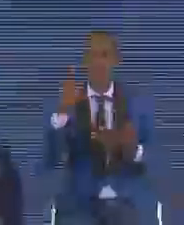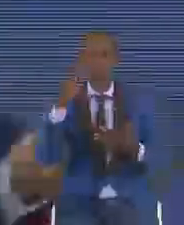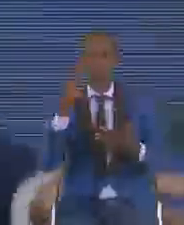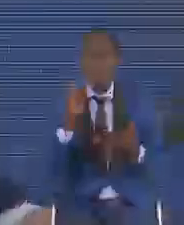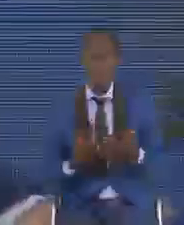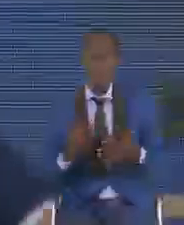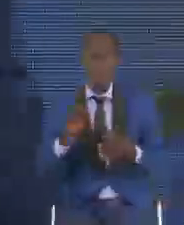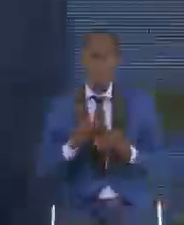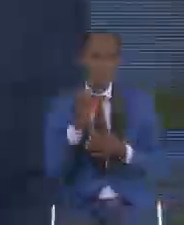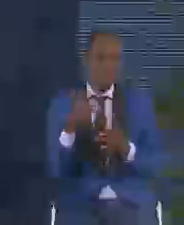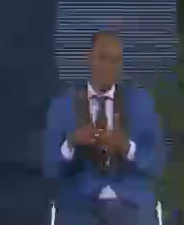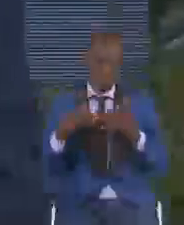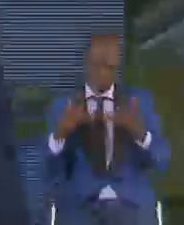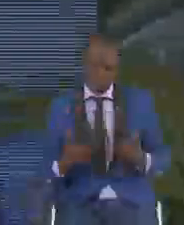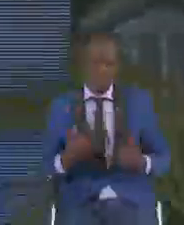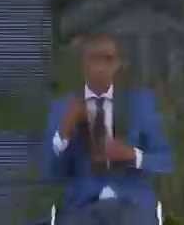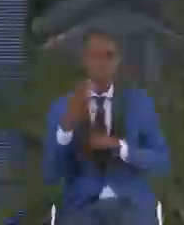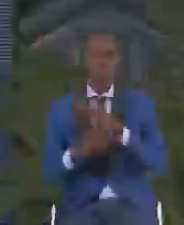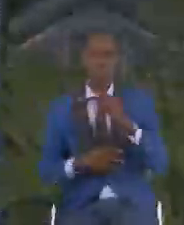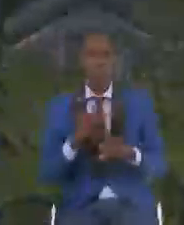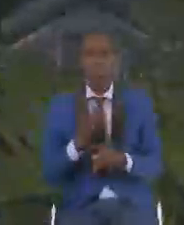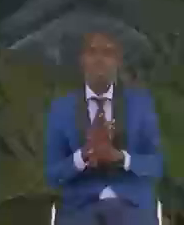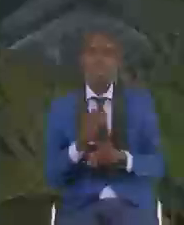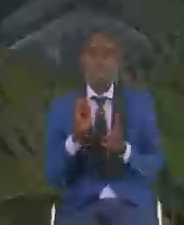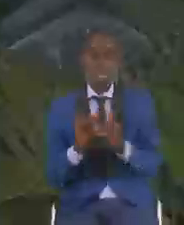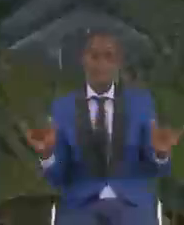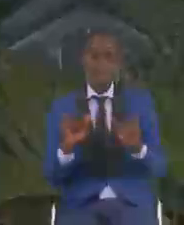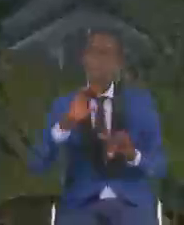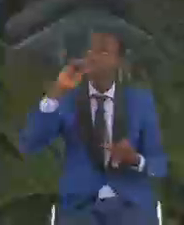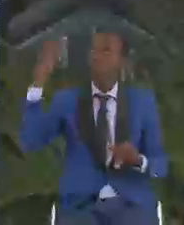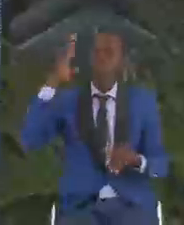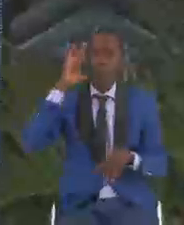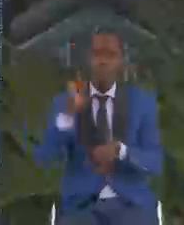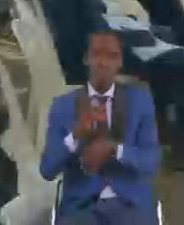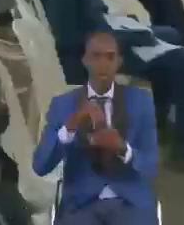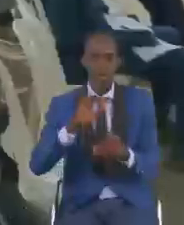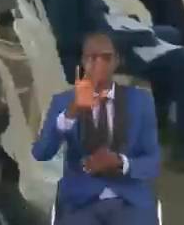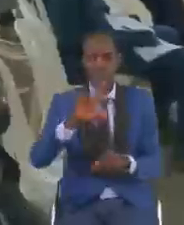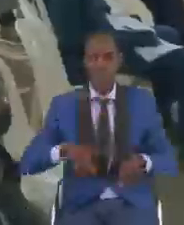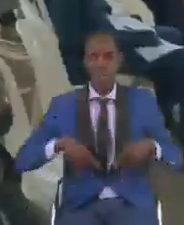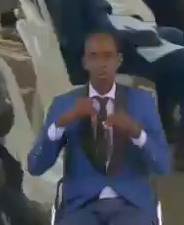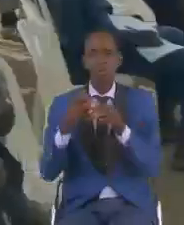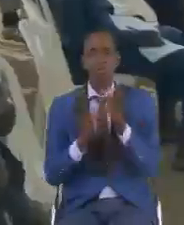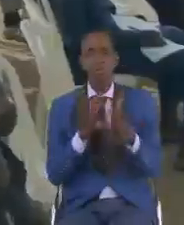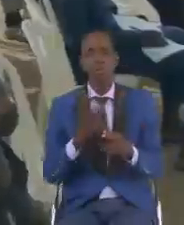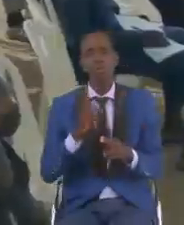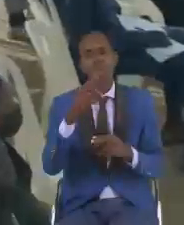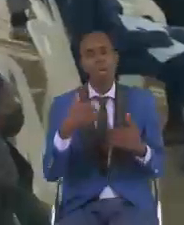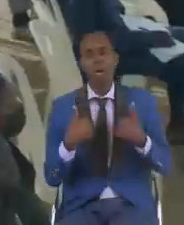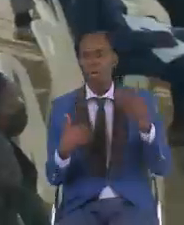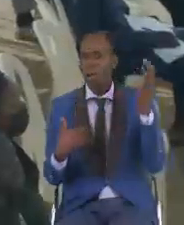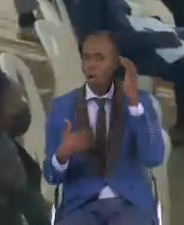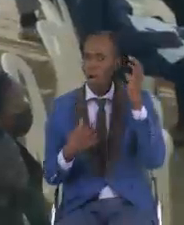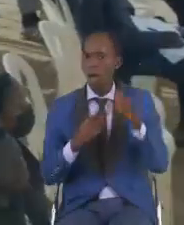in this present world, that grace of God will work in your life. You've heard about